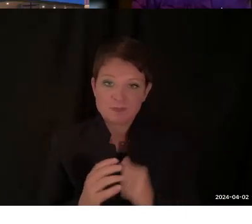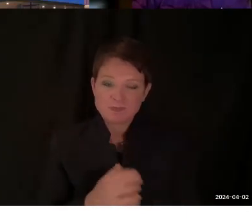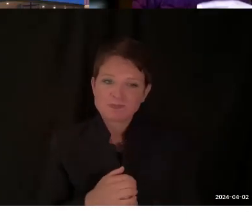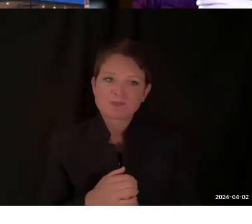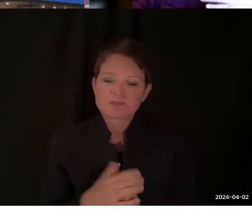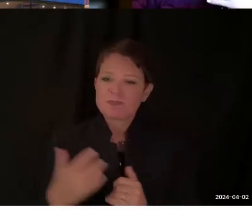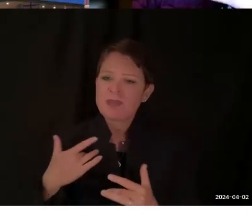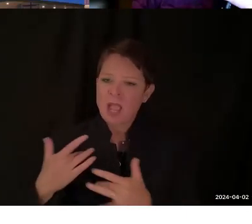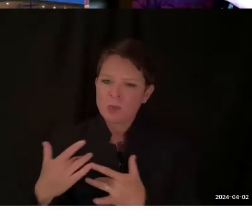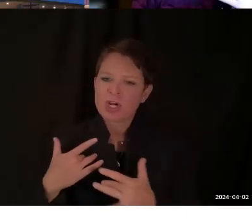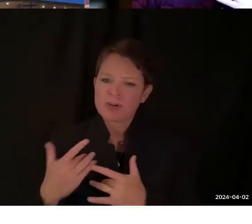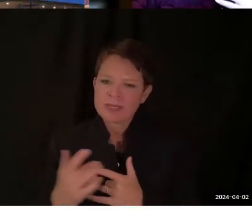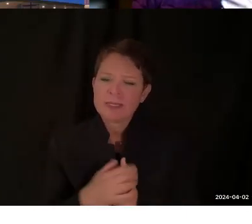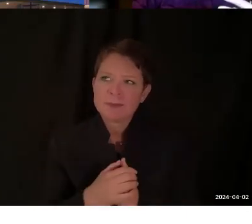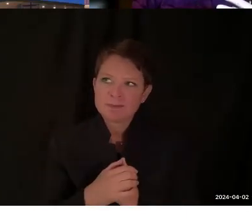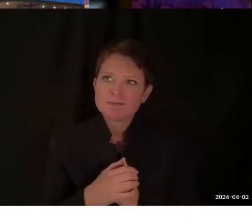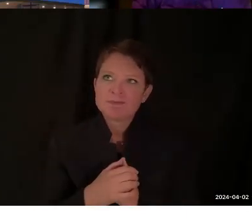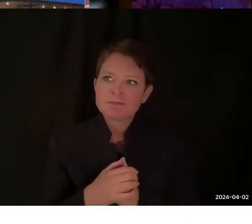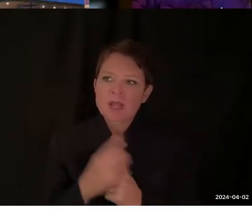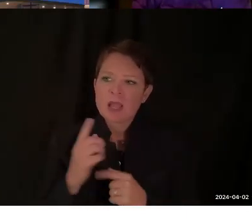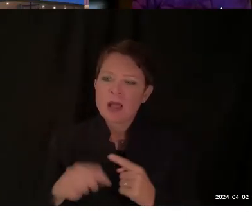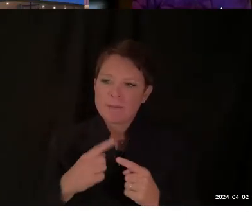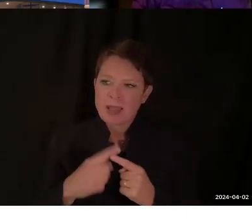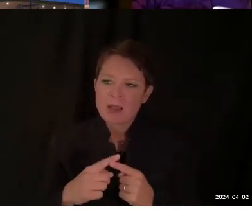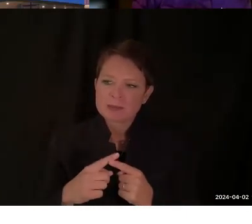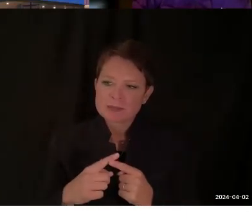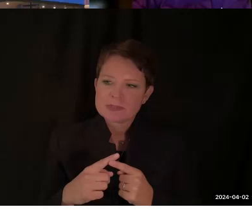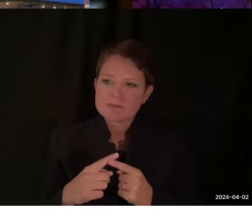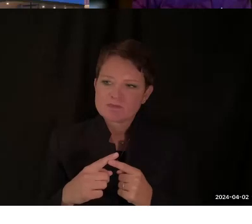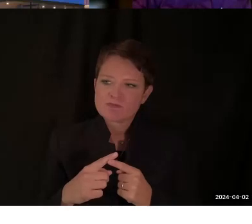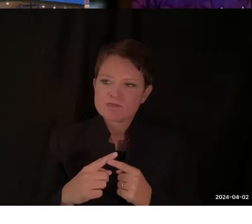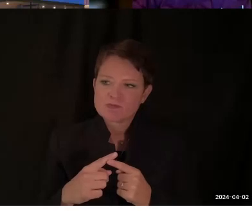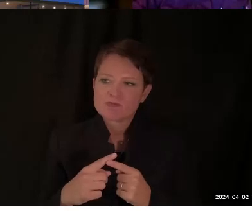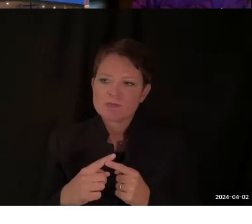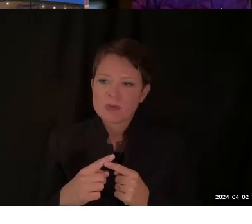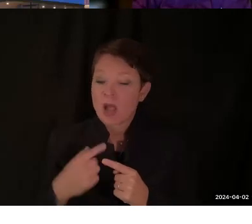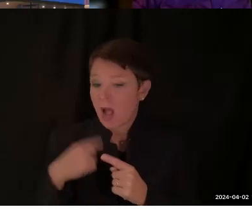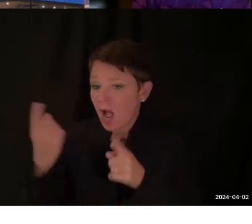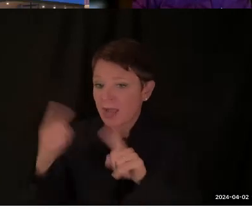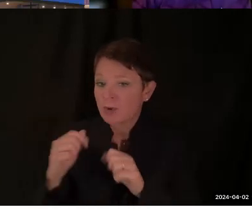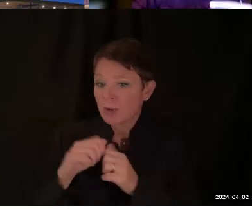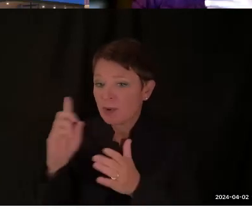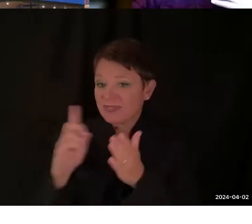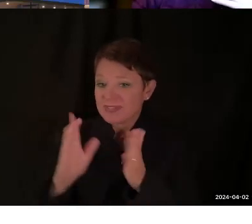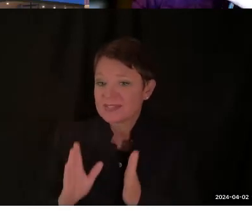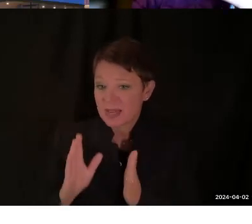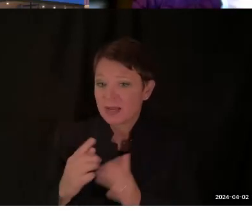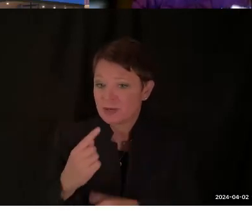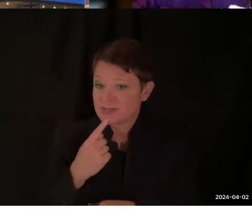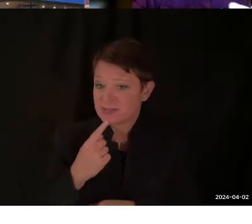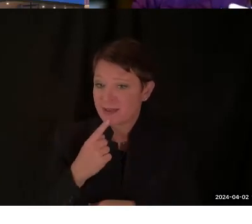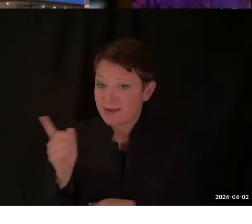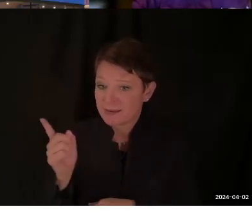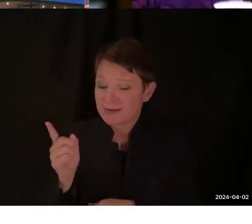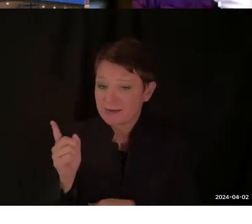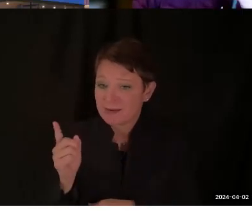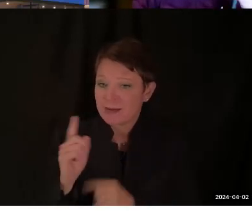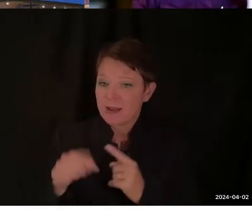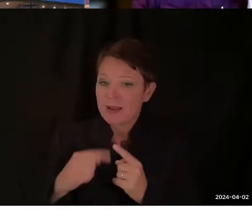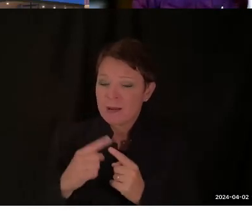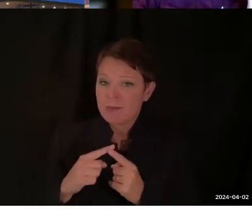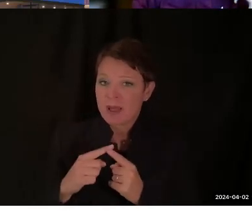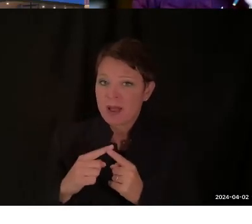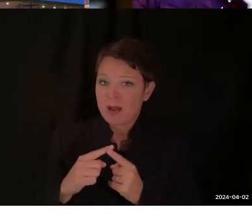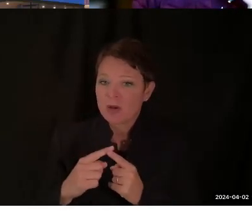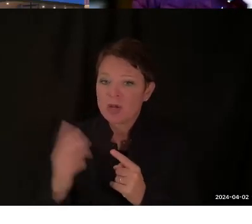I worry about, and you know, I agree with what the designers said about, well,